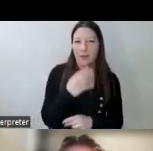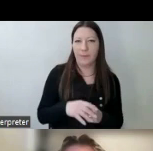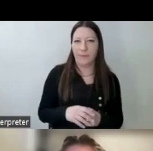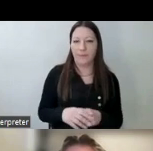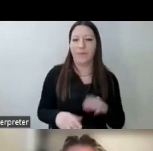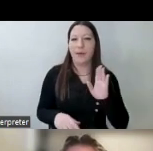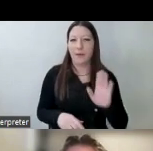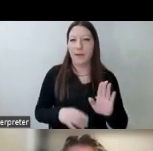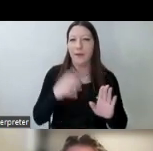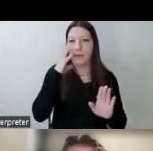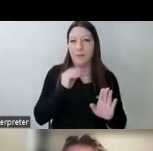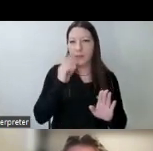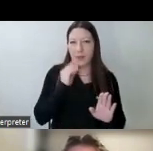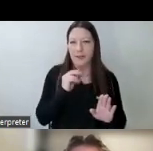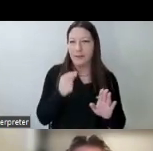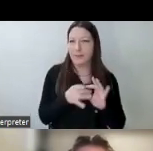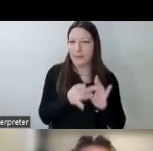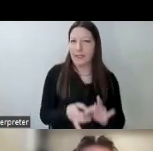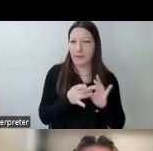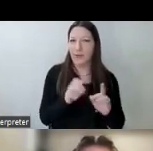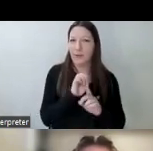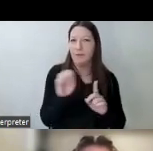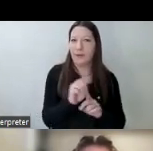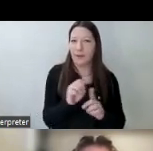connected to environmental destruction.